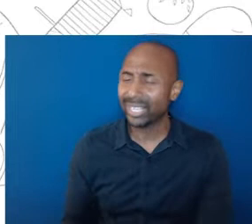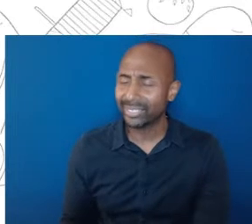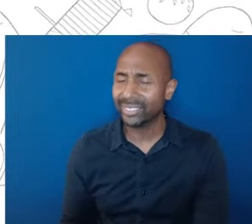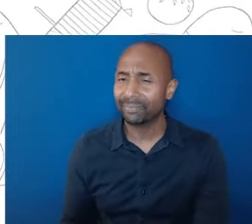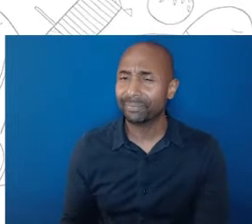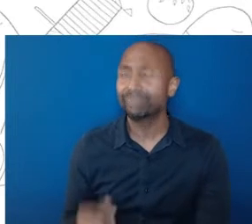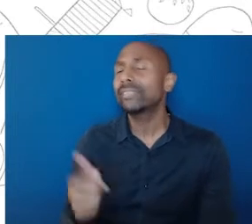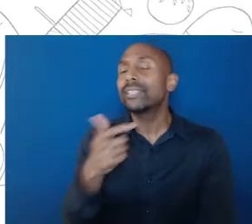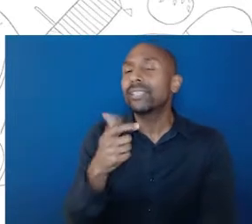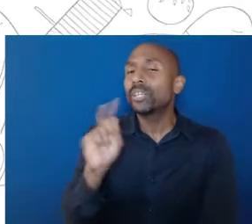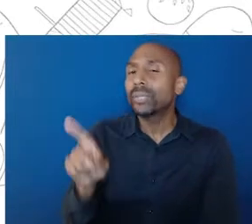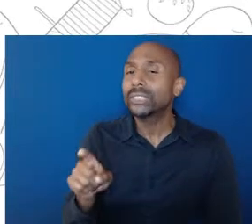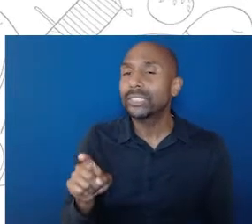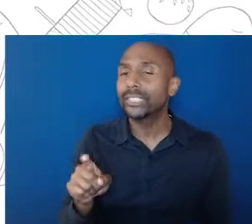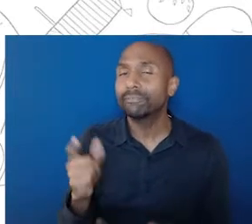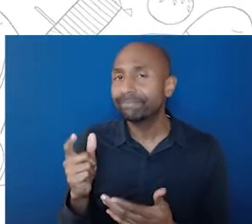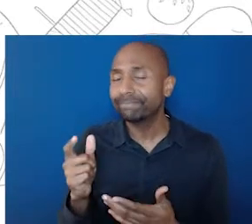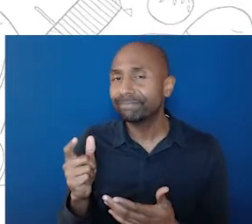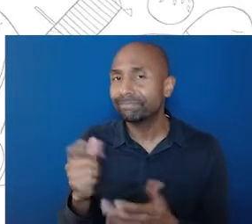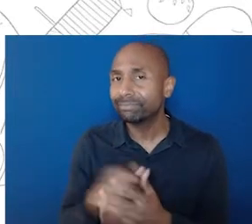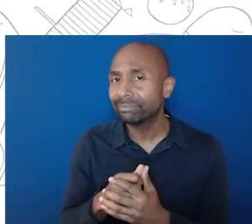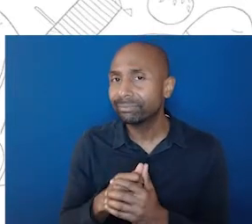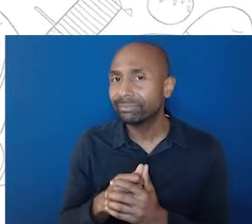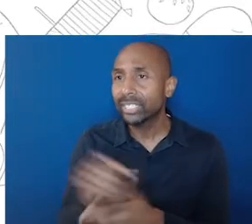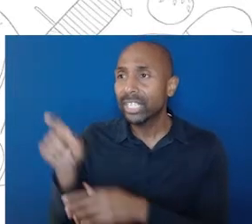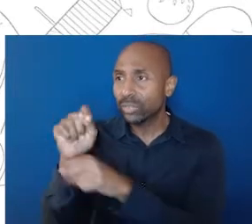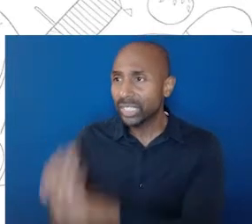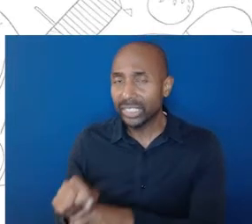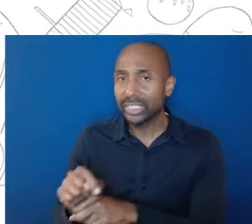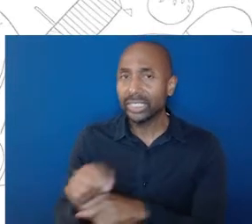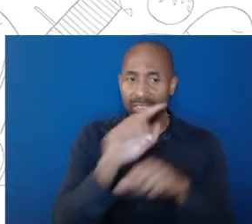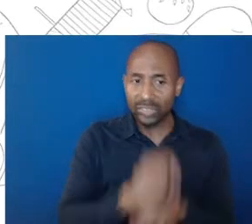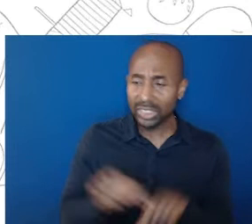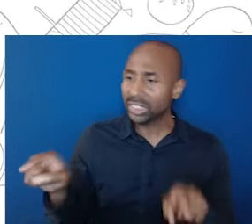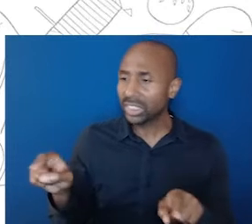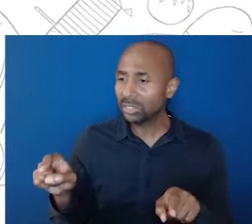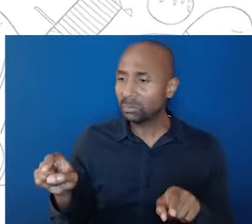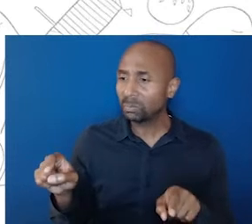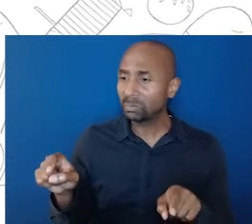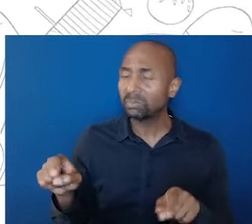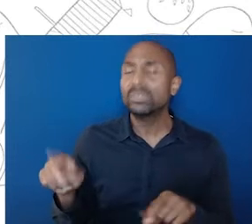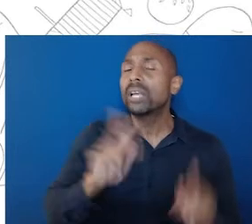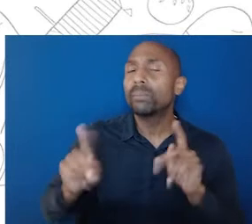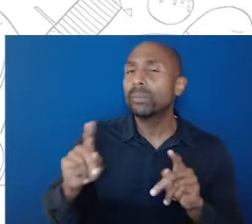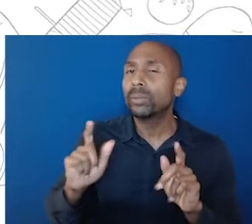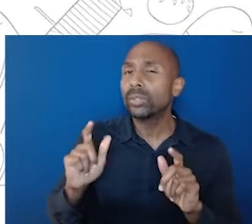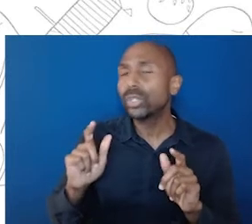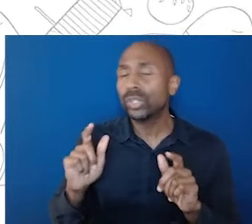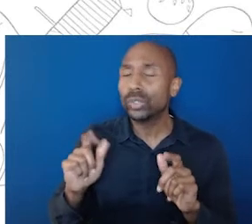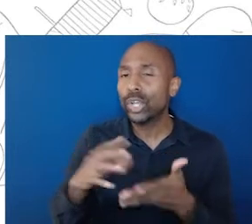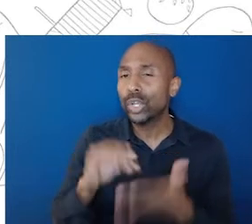people be surprised to learn about this tradition in the African and African-American context? Do you think that there are things other